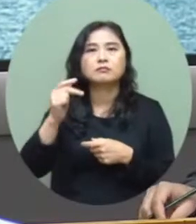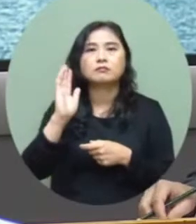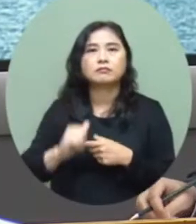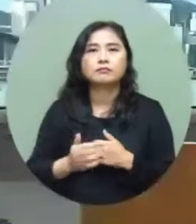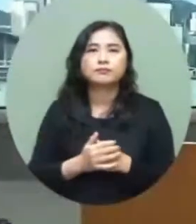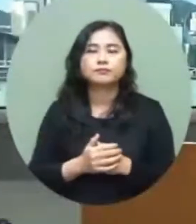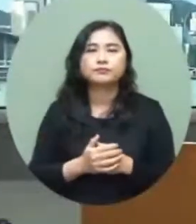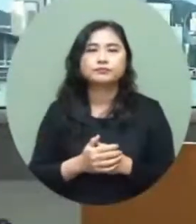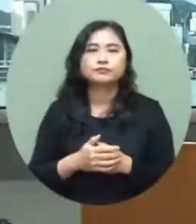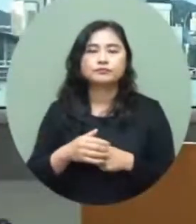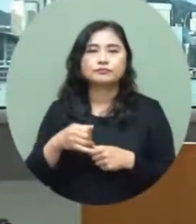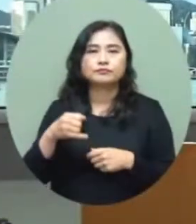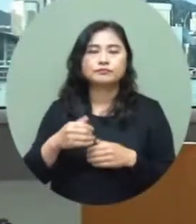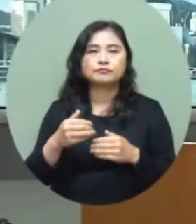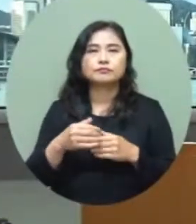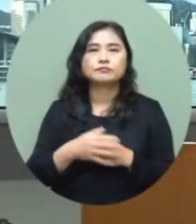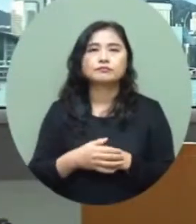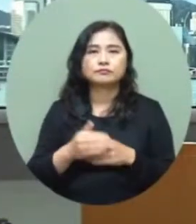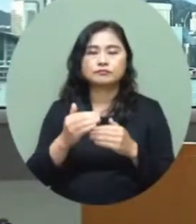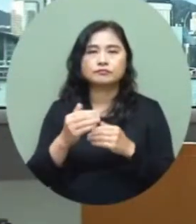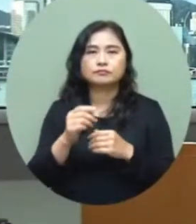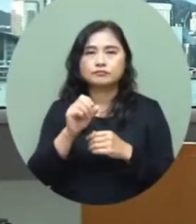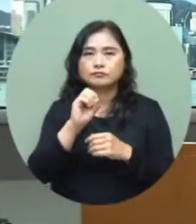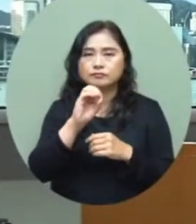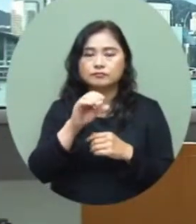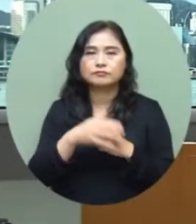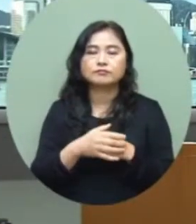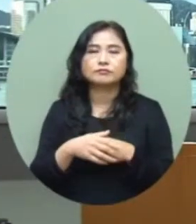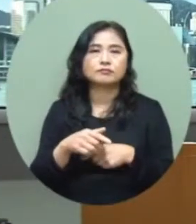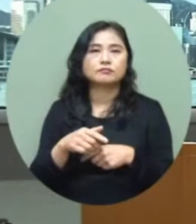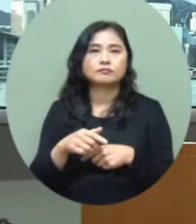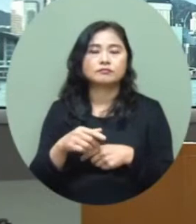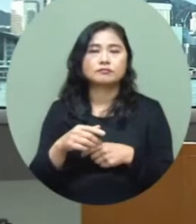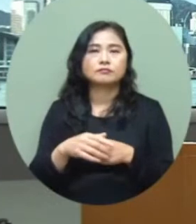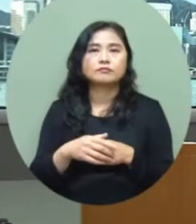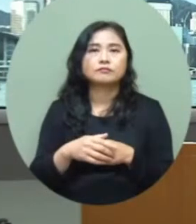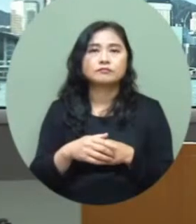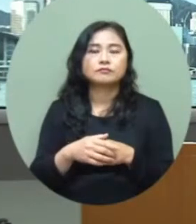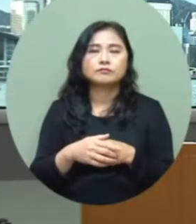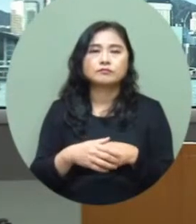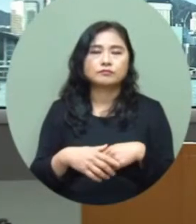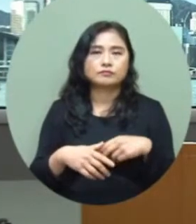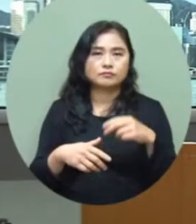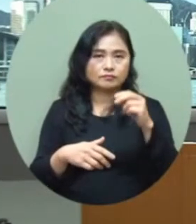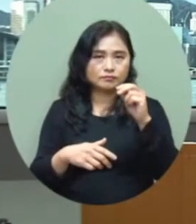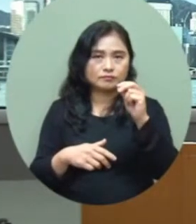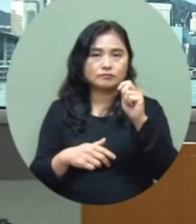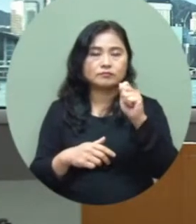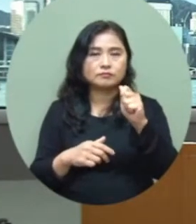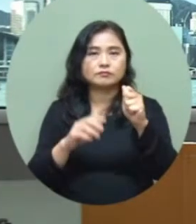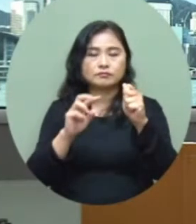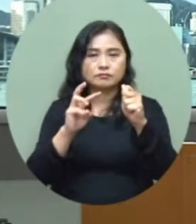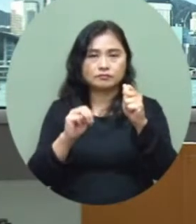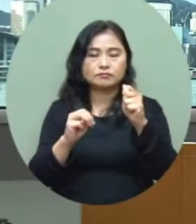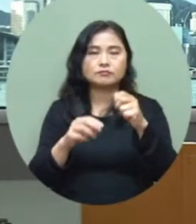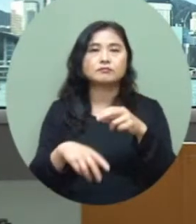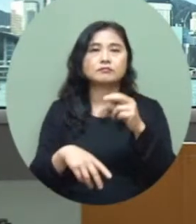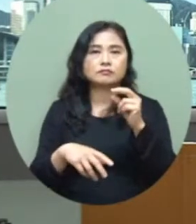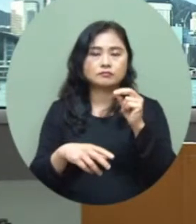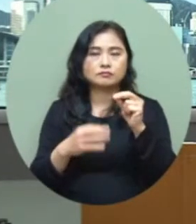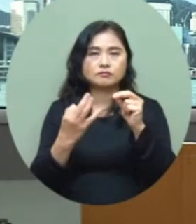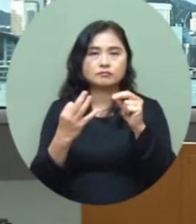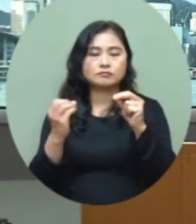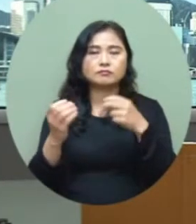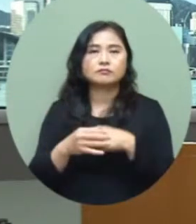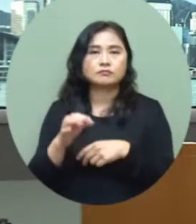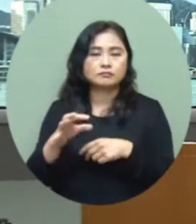have flexibility in turning these hospitals into designated hospitals. The one in white, well, from AM 7:30. With